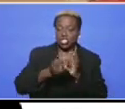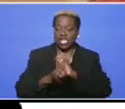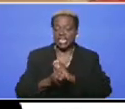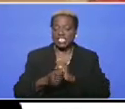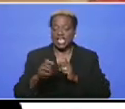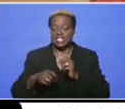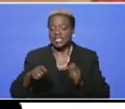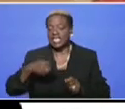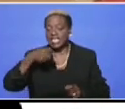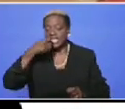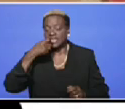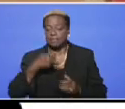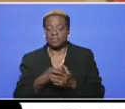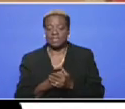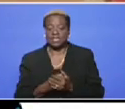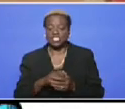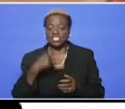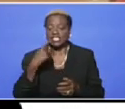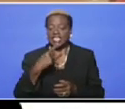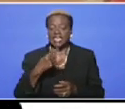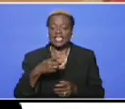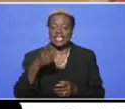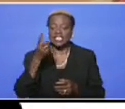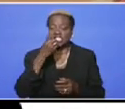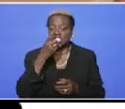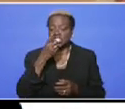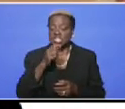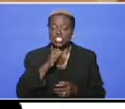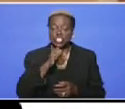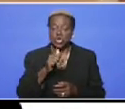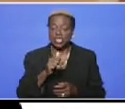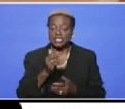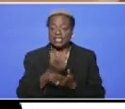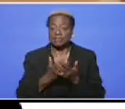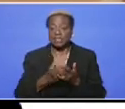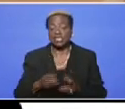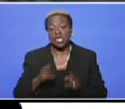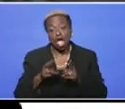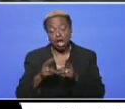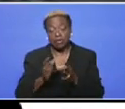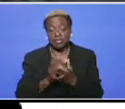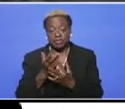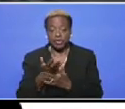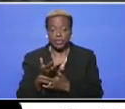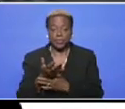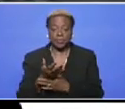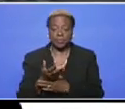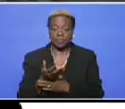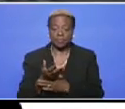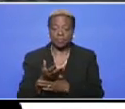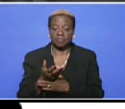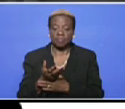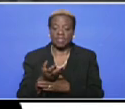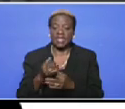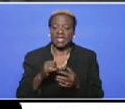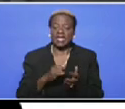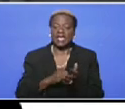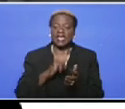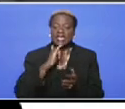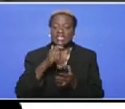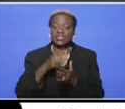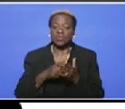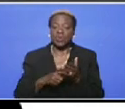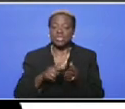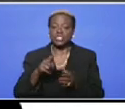She explained that dessert is not something at the end of the meal to rush through. This actually is what you could